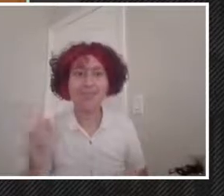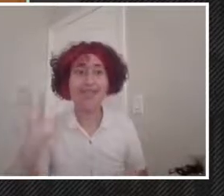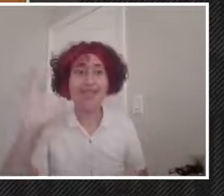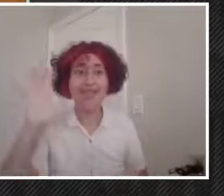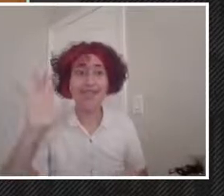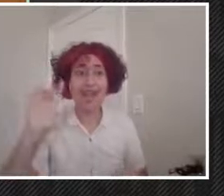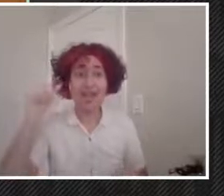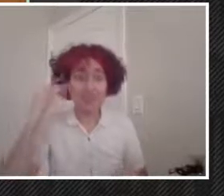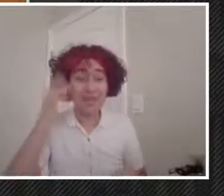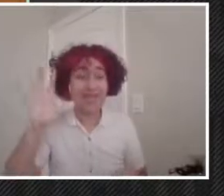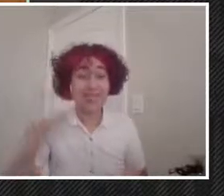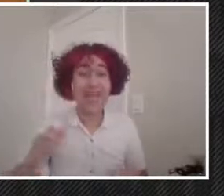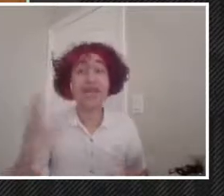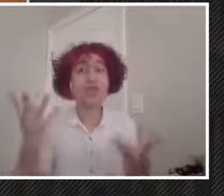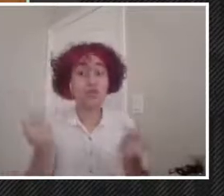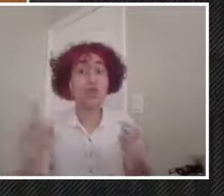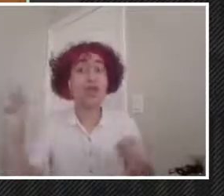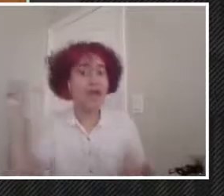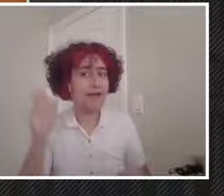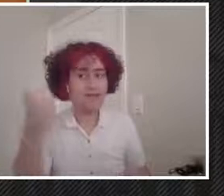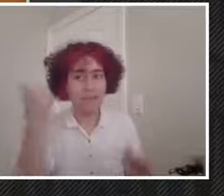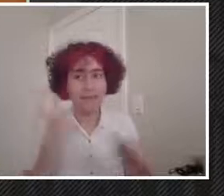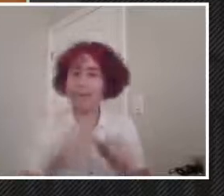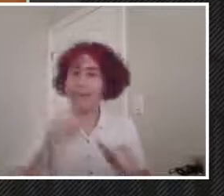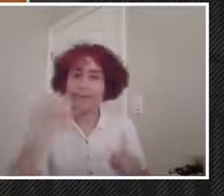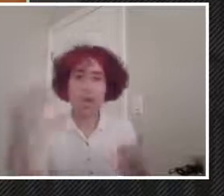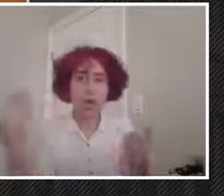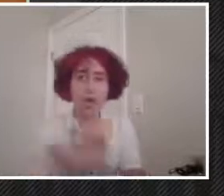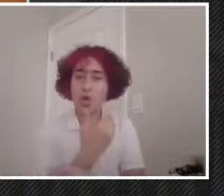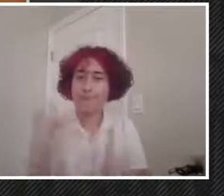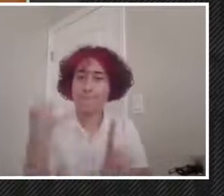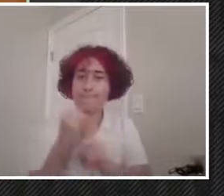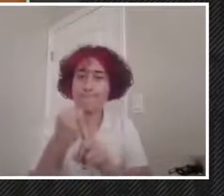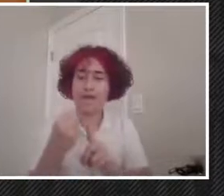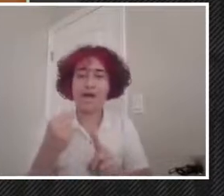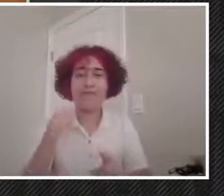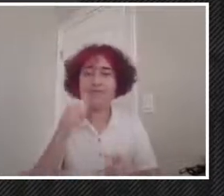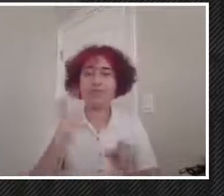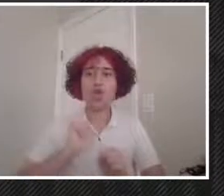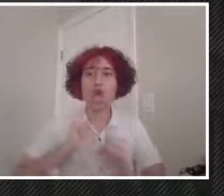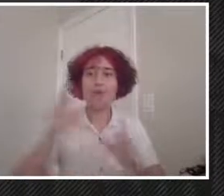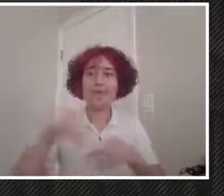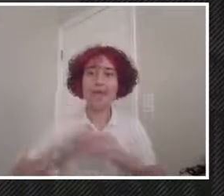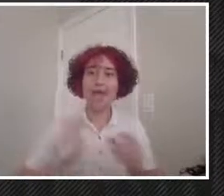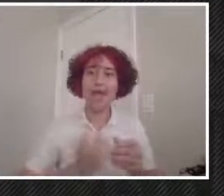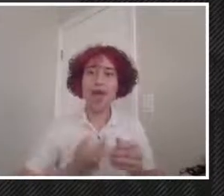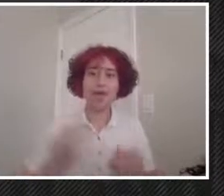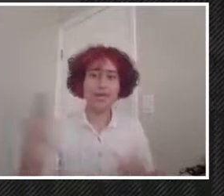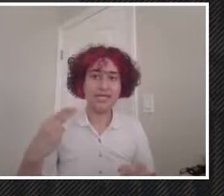is all in our history. And so I want to shift us to this conversation around divisiveness, right?